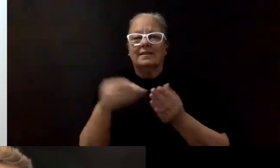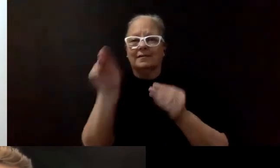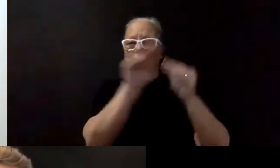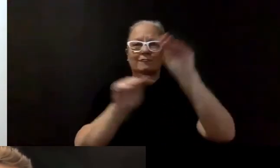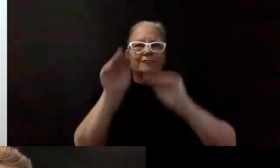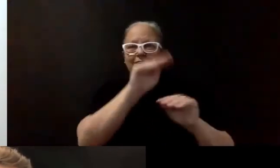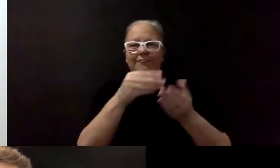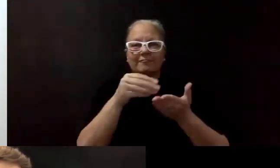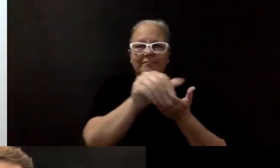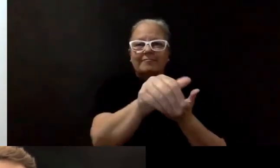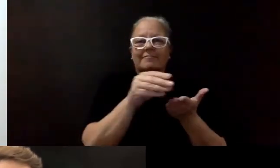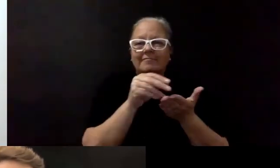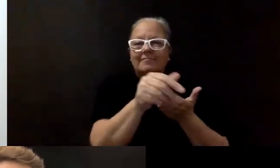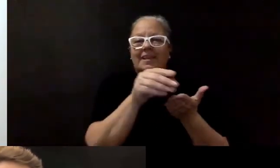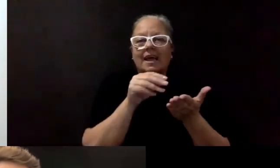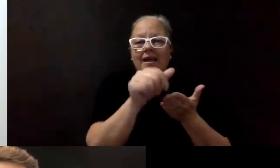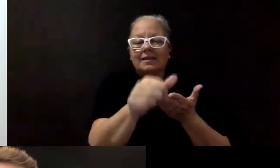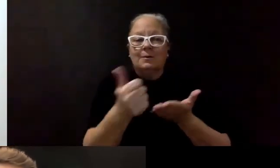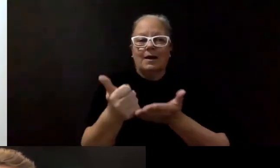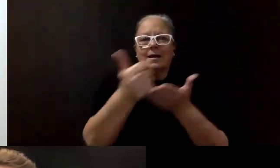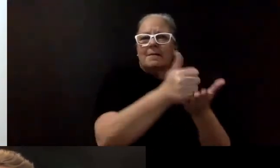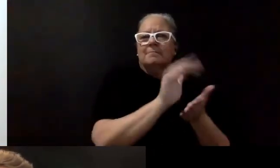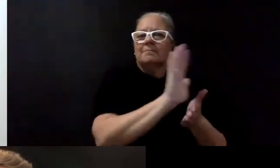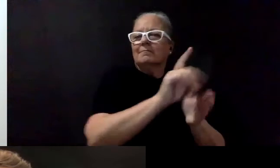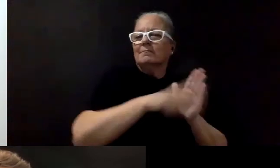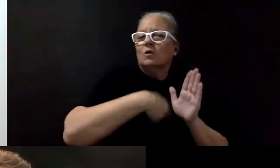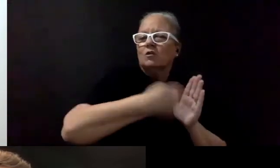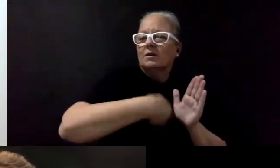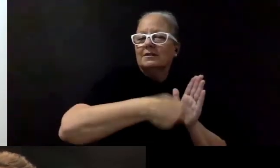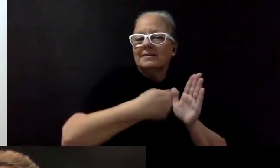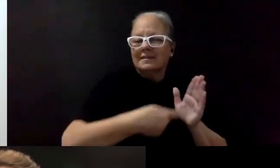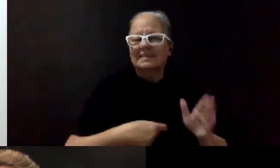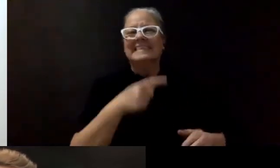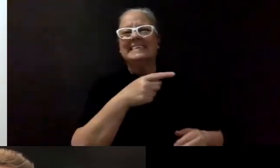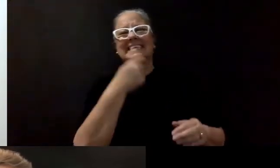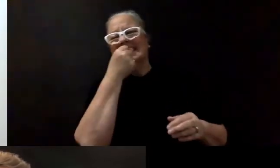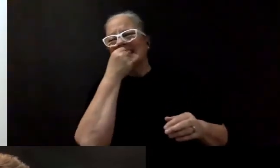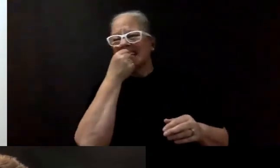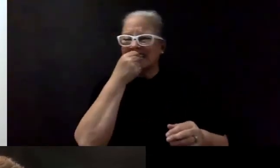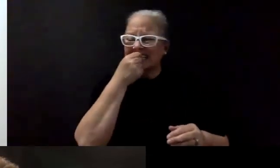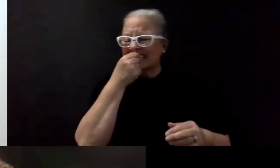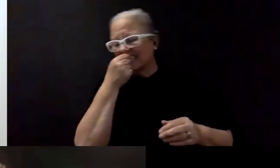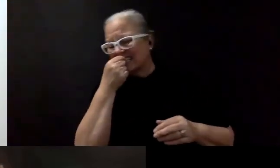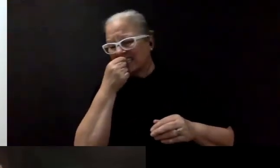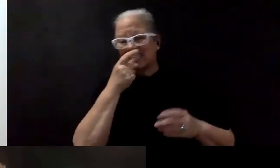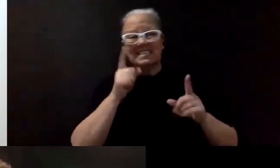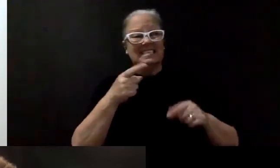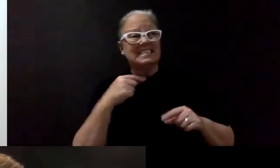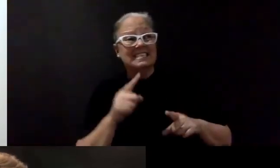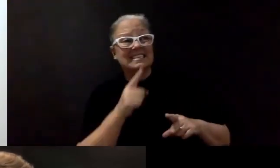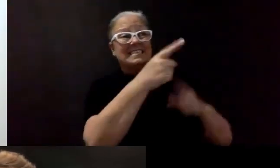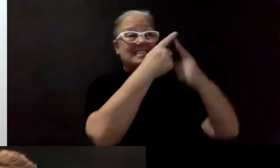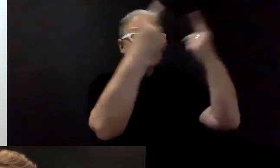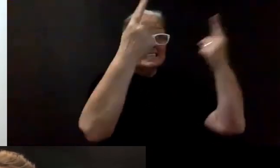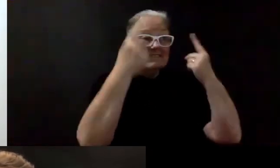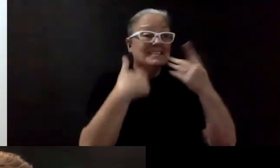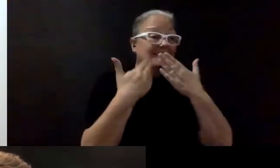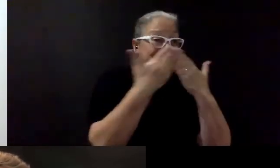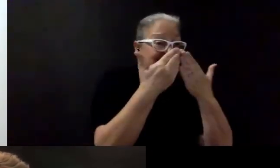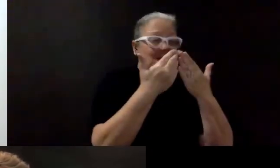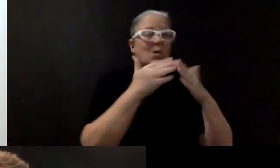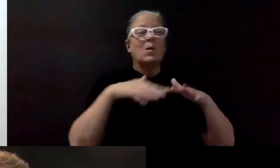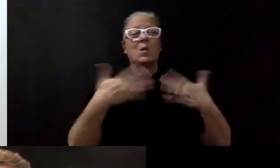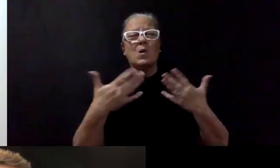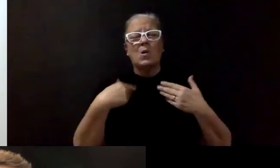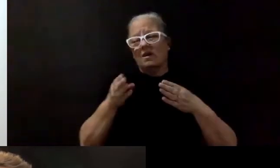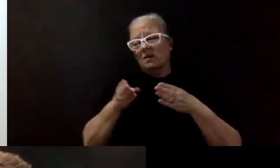university challenges, and she was just trying to figure out, do I go to university for music or do I just pursue it on the side and